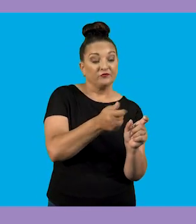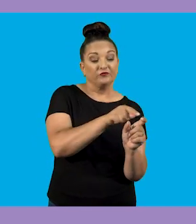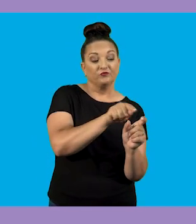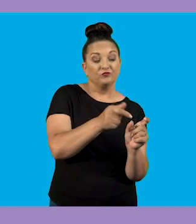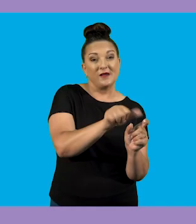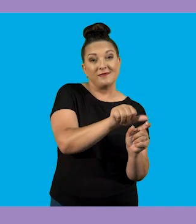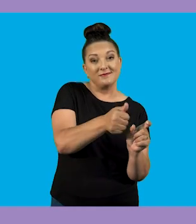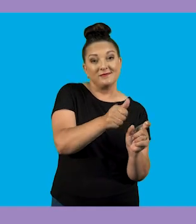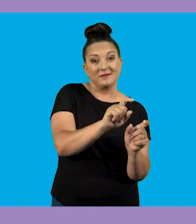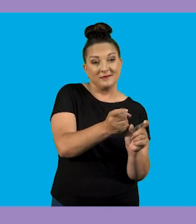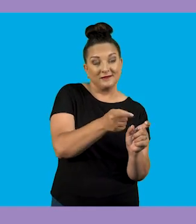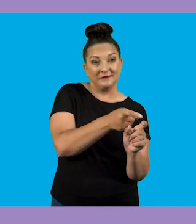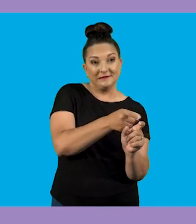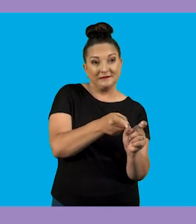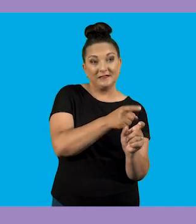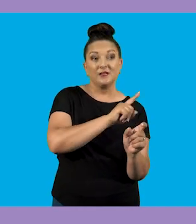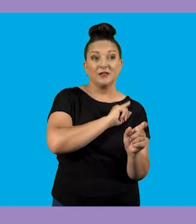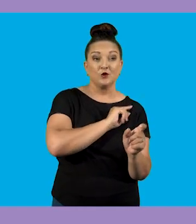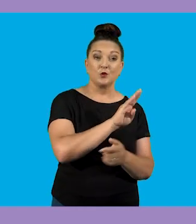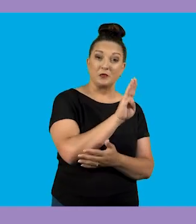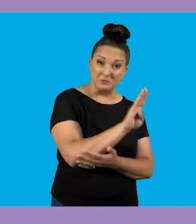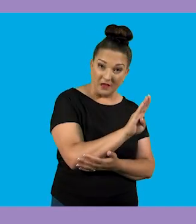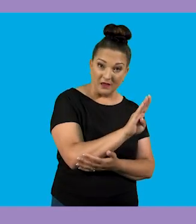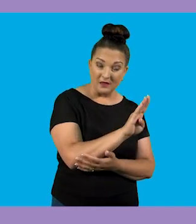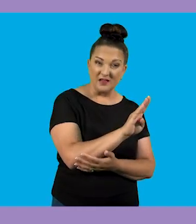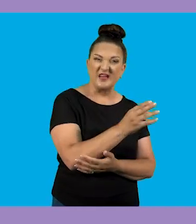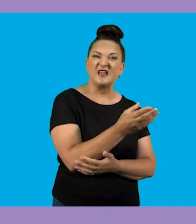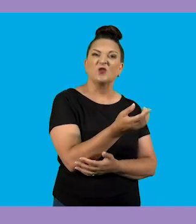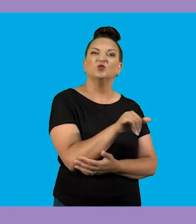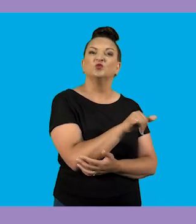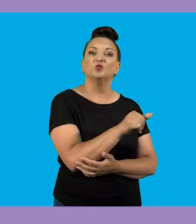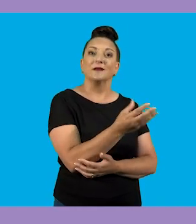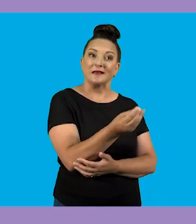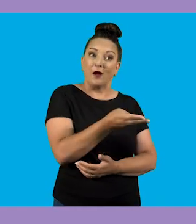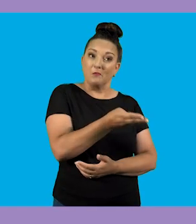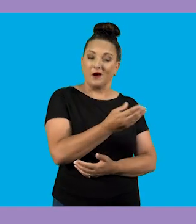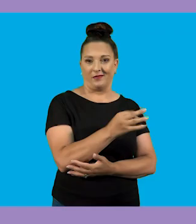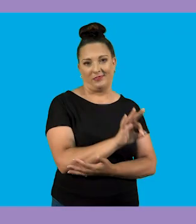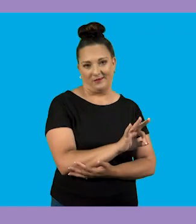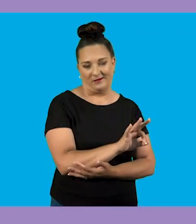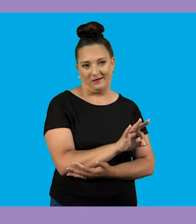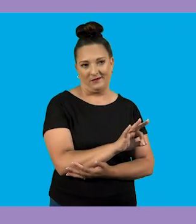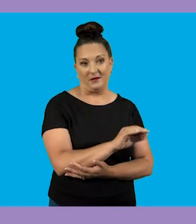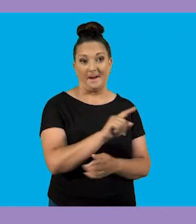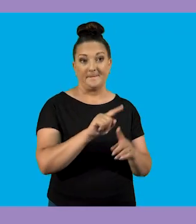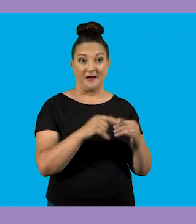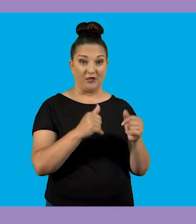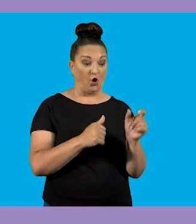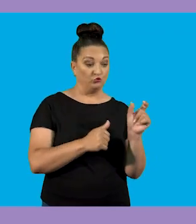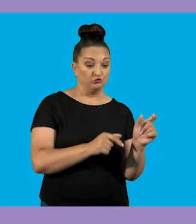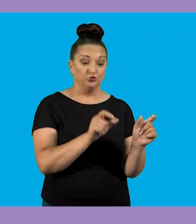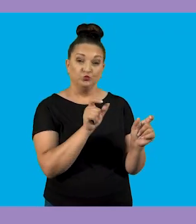x. So in this case, our b is the 3. So we are going to express that 3 using two